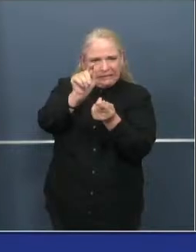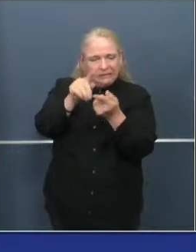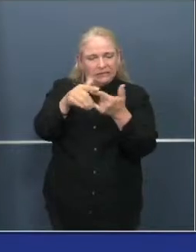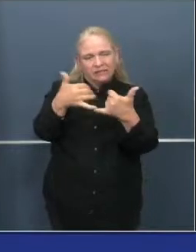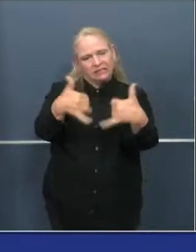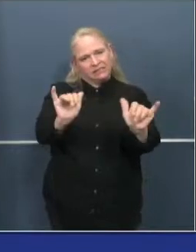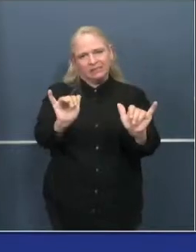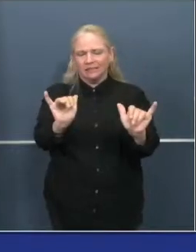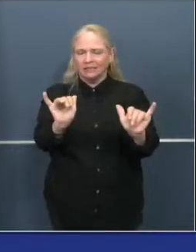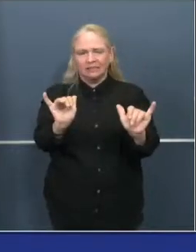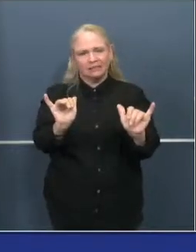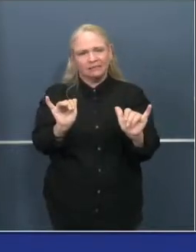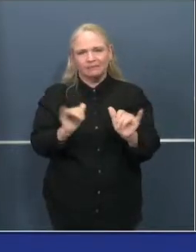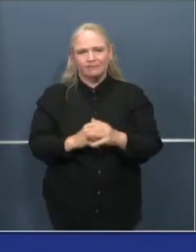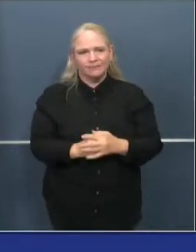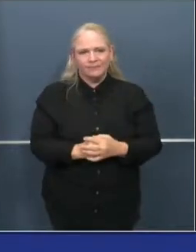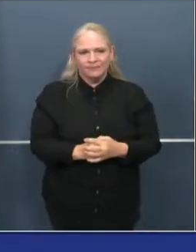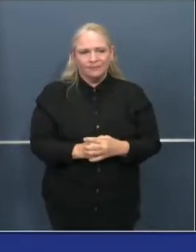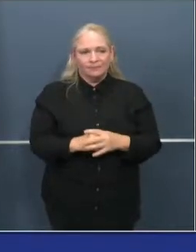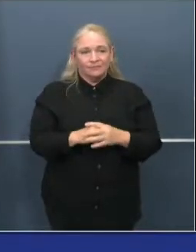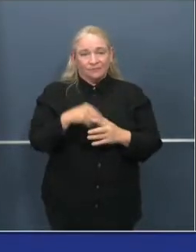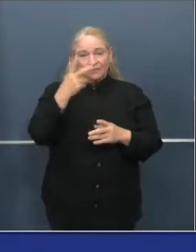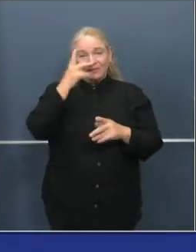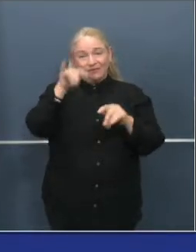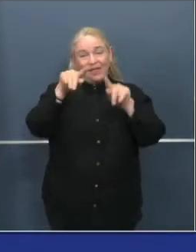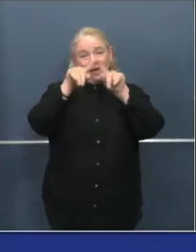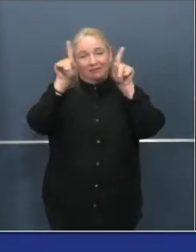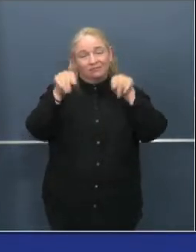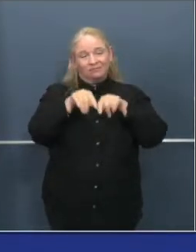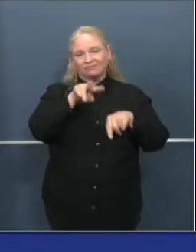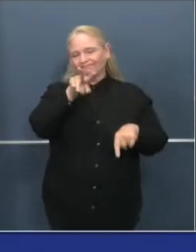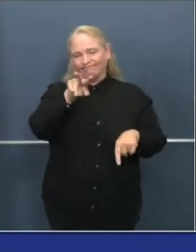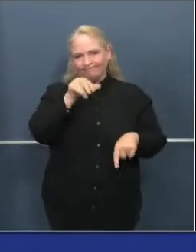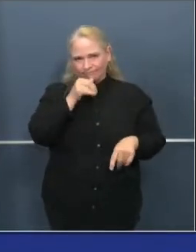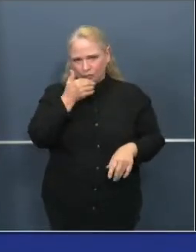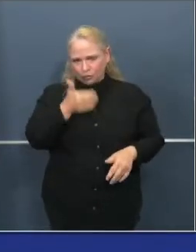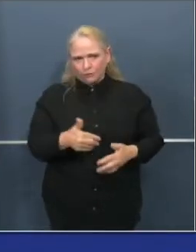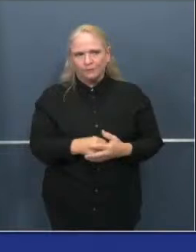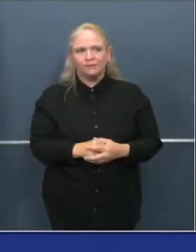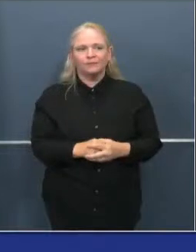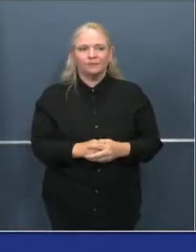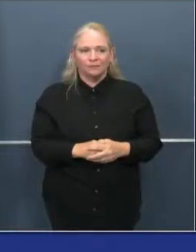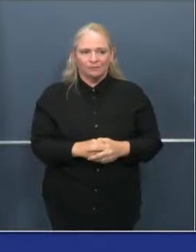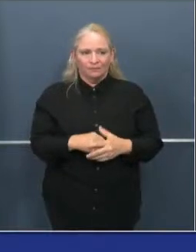39% over a 14-day period. Total number of people in ICUs at